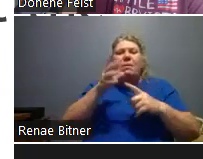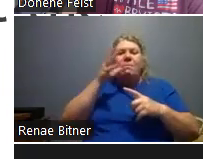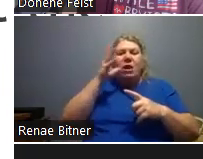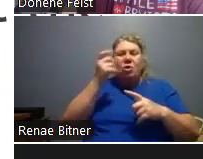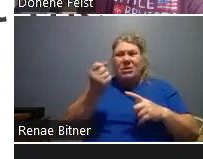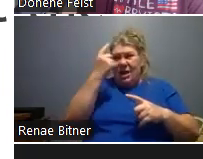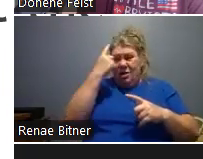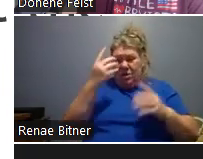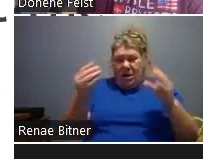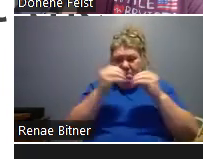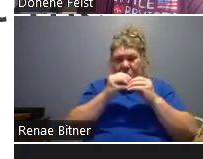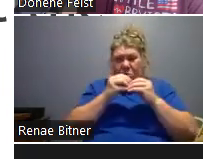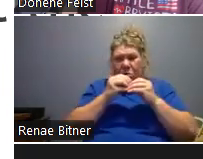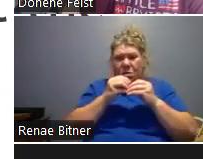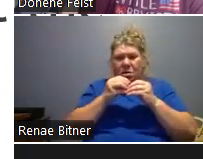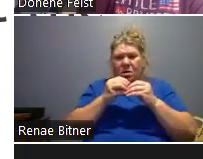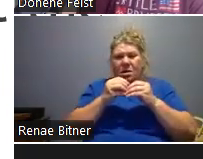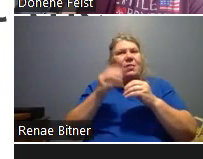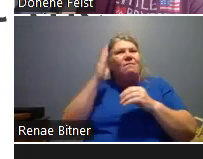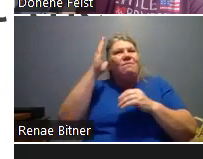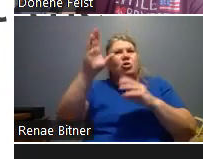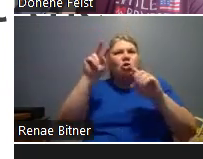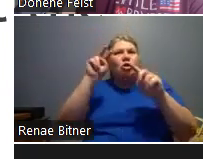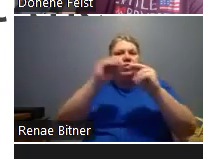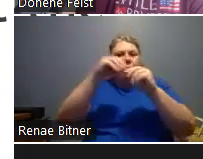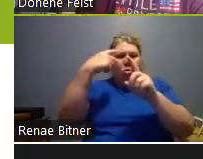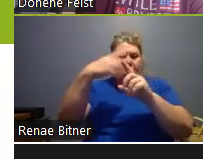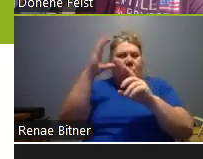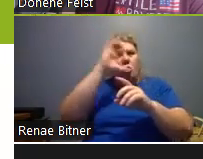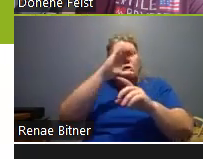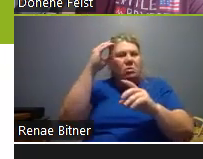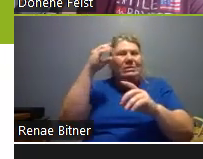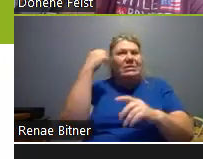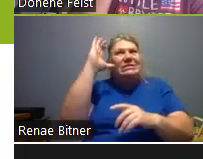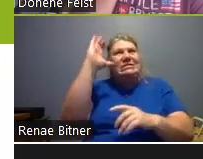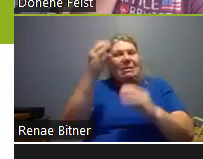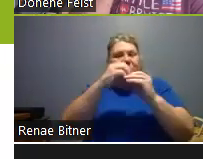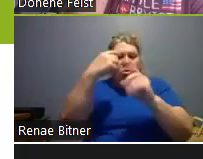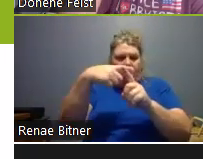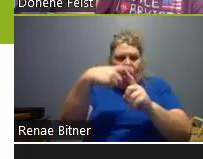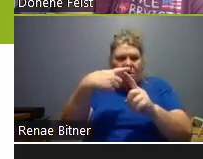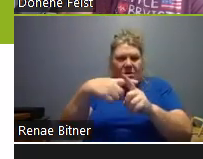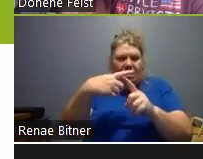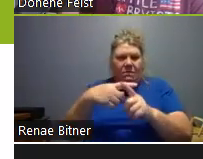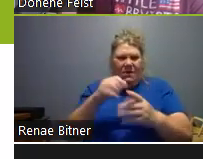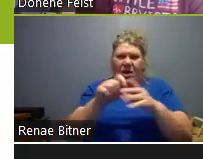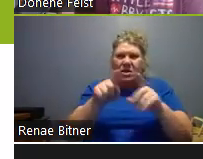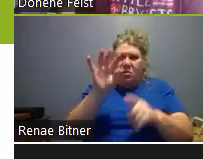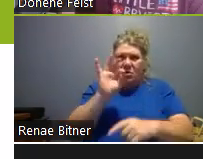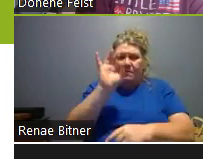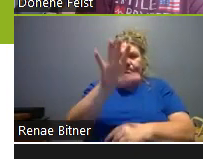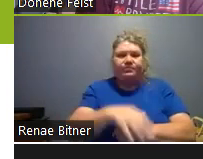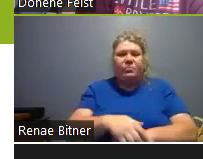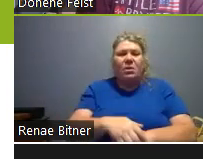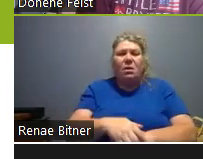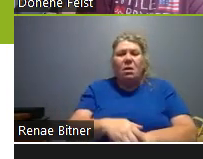the less scary the future looks. And that is so very true. So just another tidbit there. So some